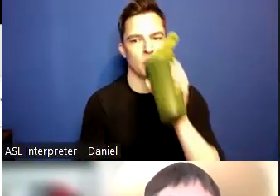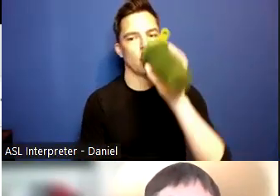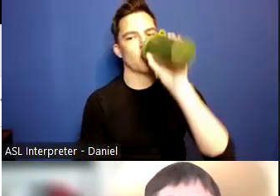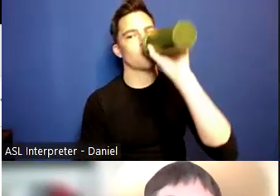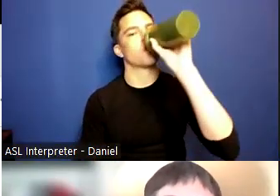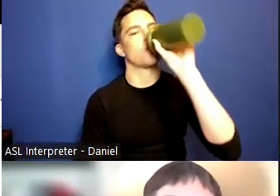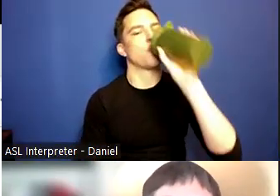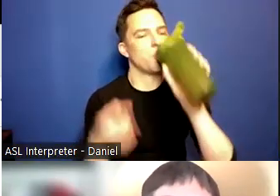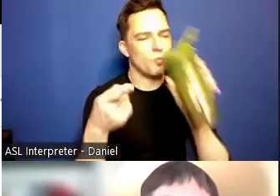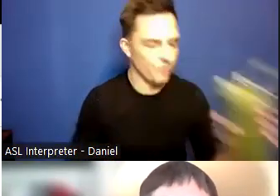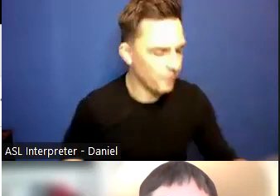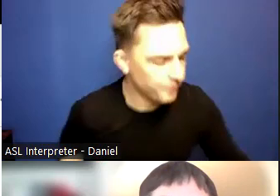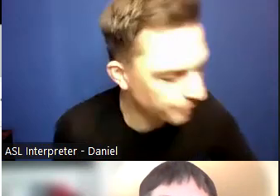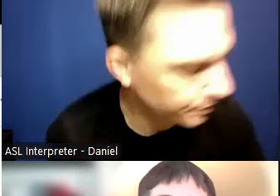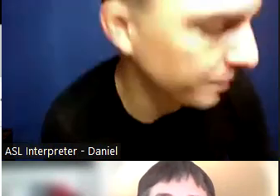So here we are